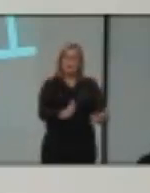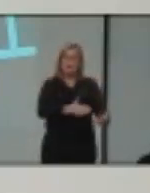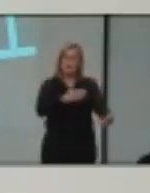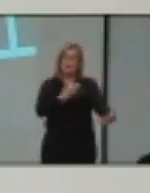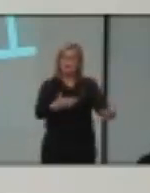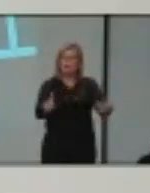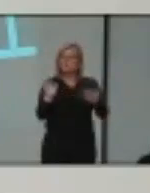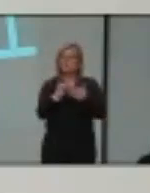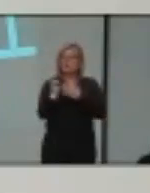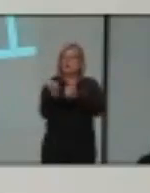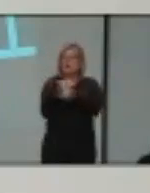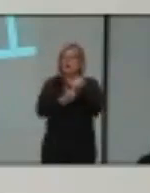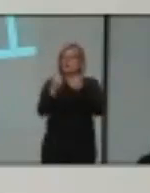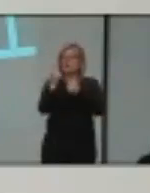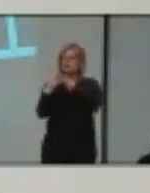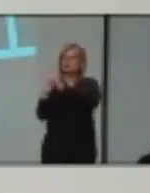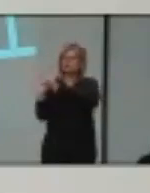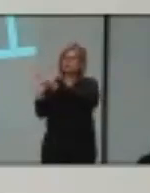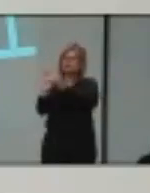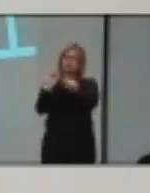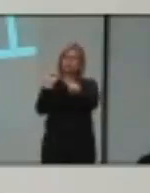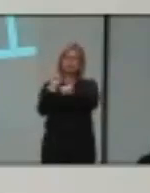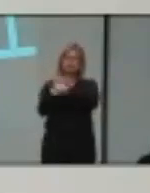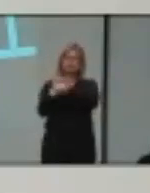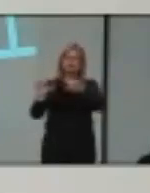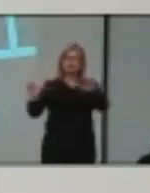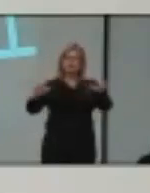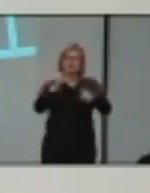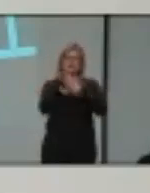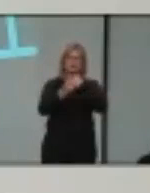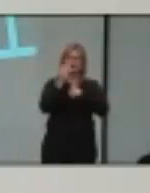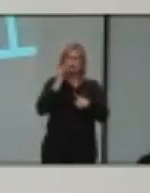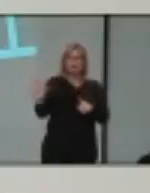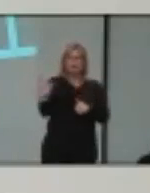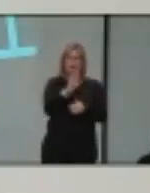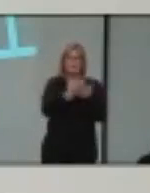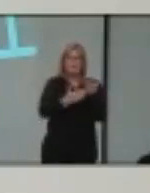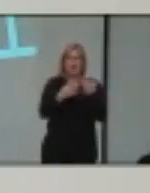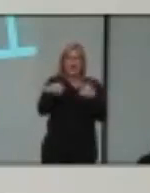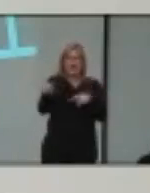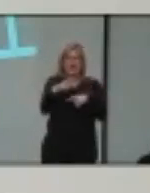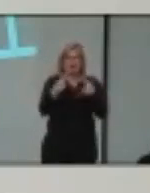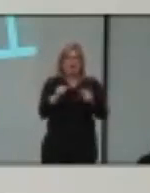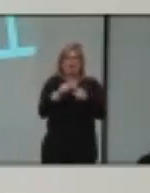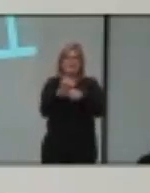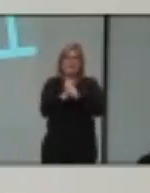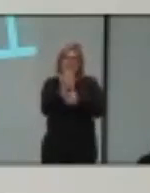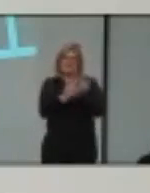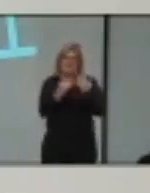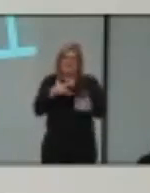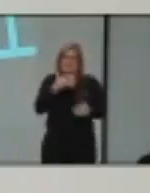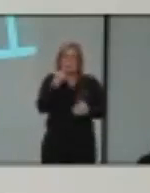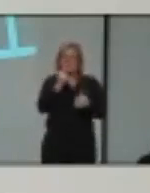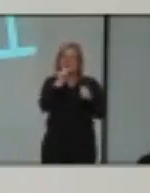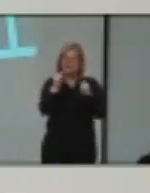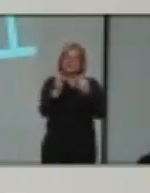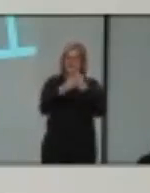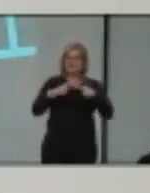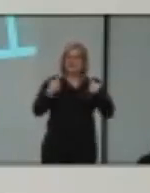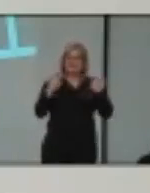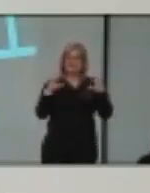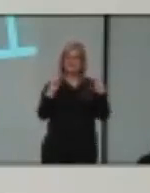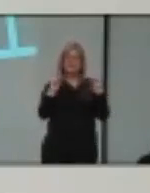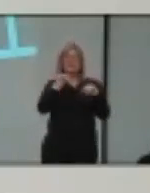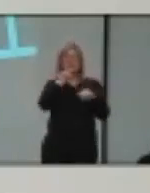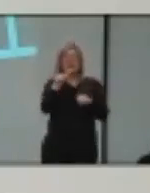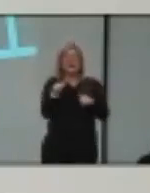of just everyone working together and coming together to make sure that they were making people feel better. Not even just saving lives, right? There wasn't a